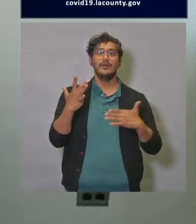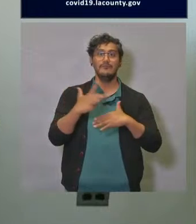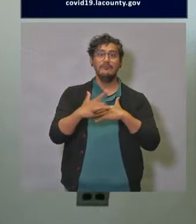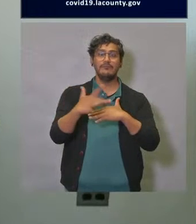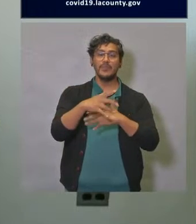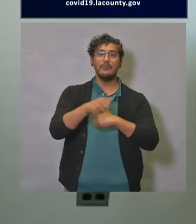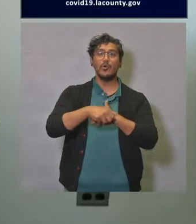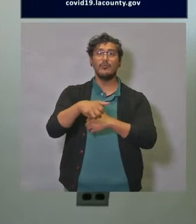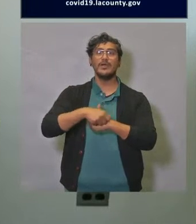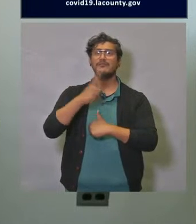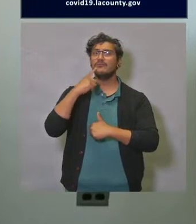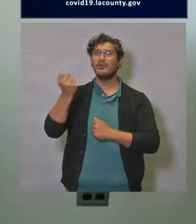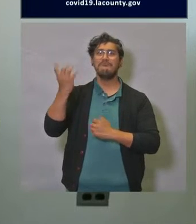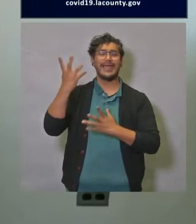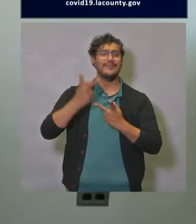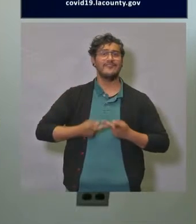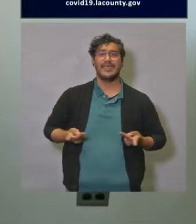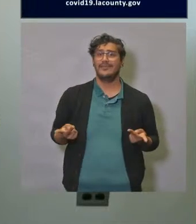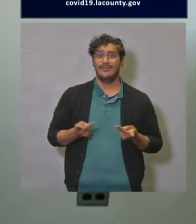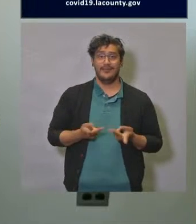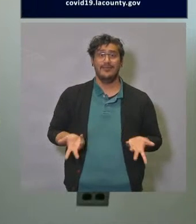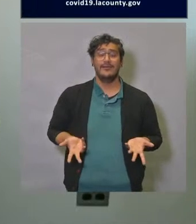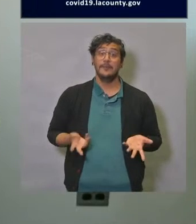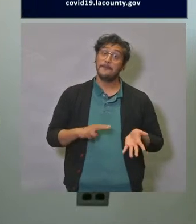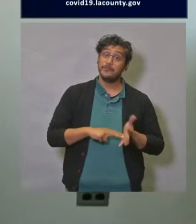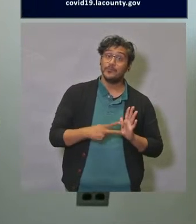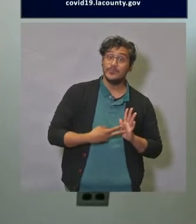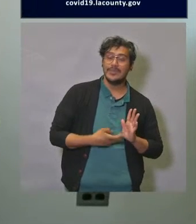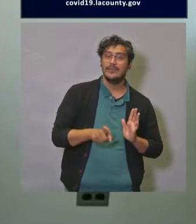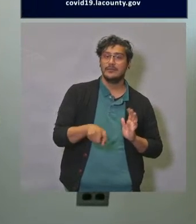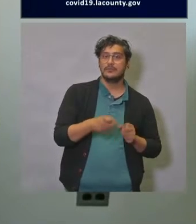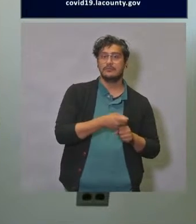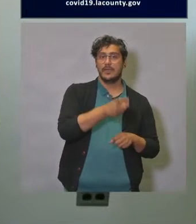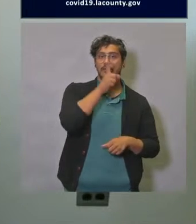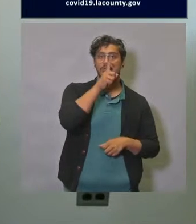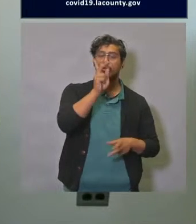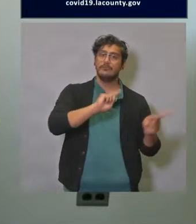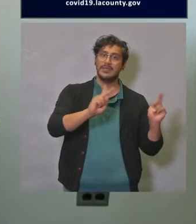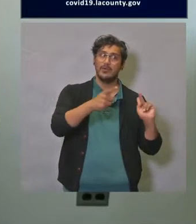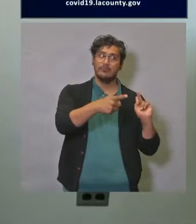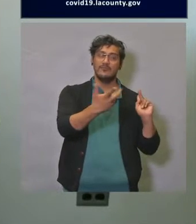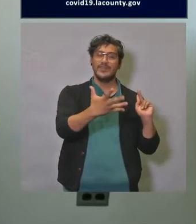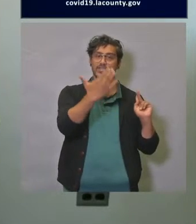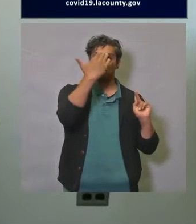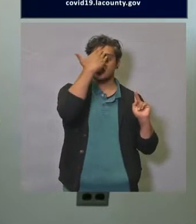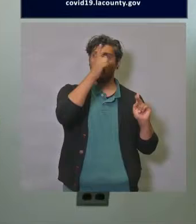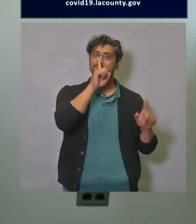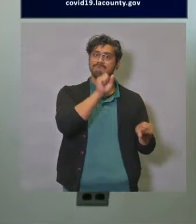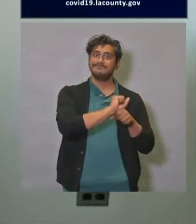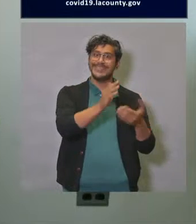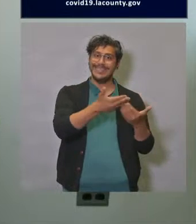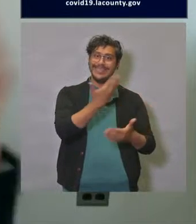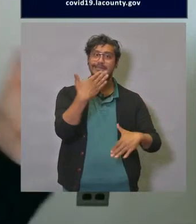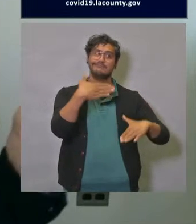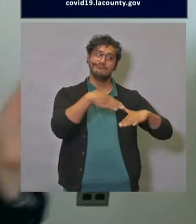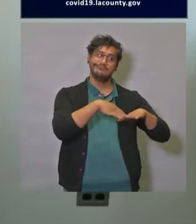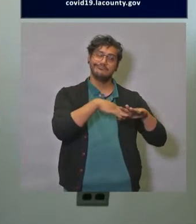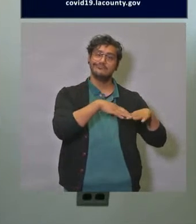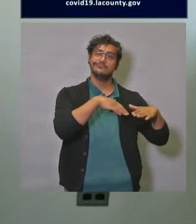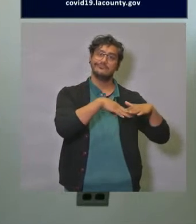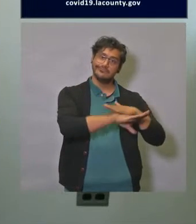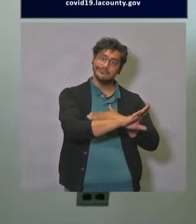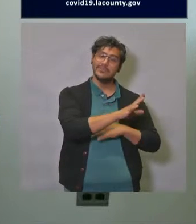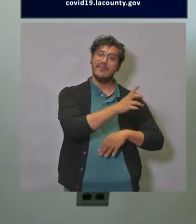many sites, meaning that, we need to make sure people know how easy it is to now come in and get vaccinated as opposed